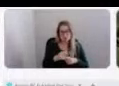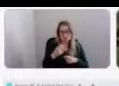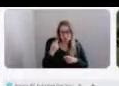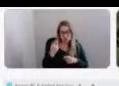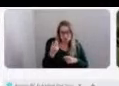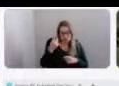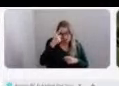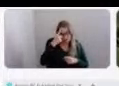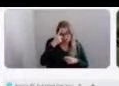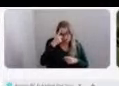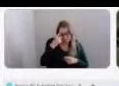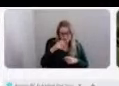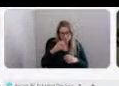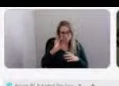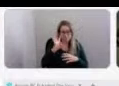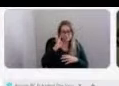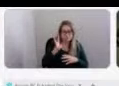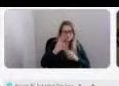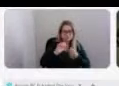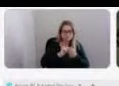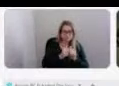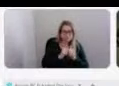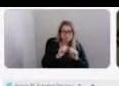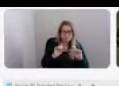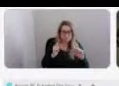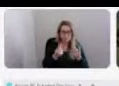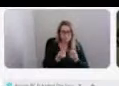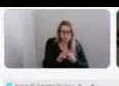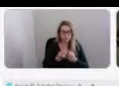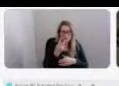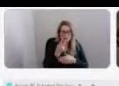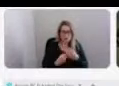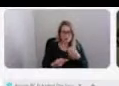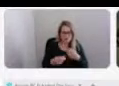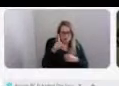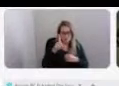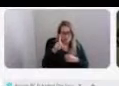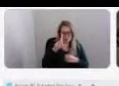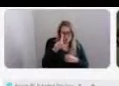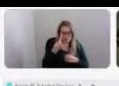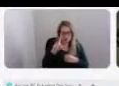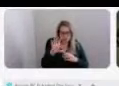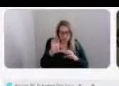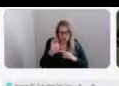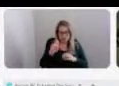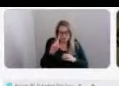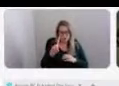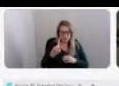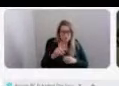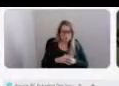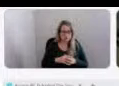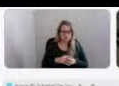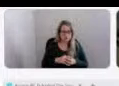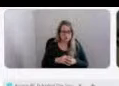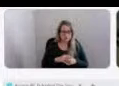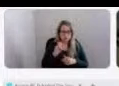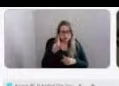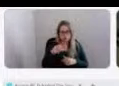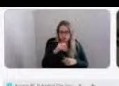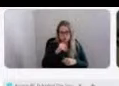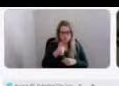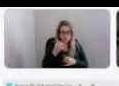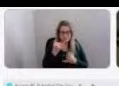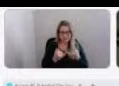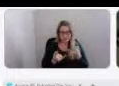also creates a competitive district both for the ld and the cd that um and that should not be the last